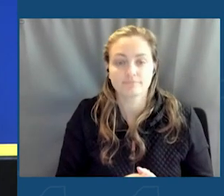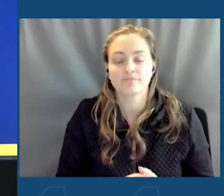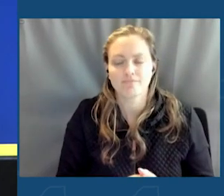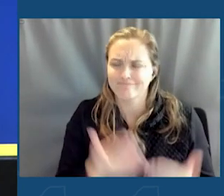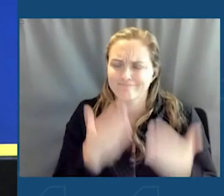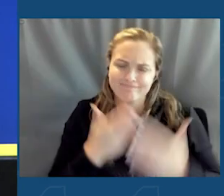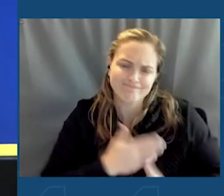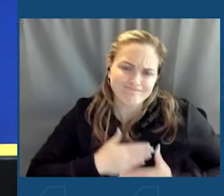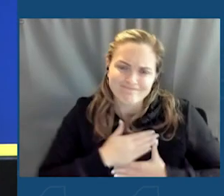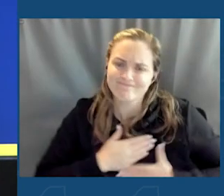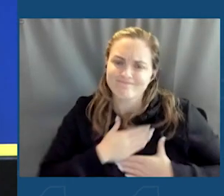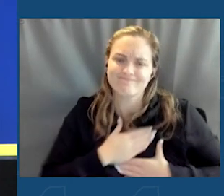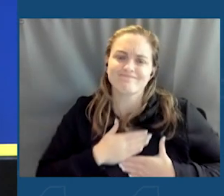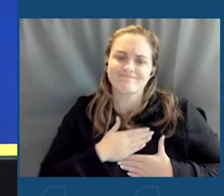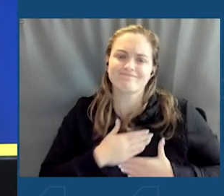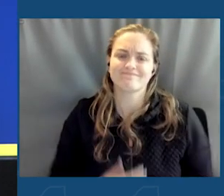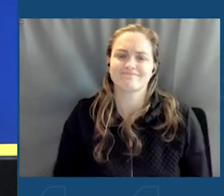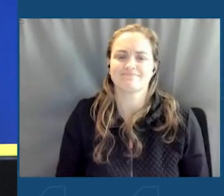for that.